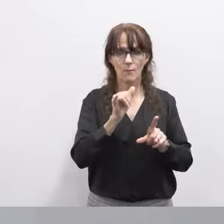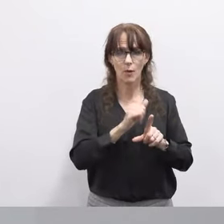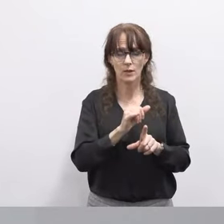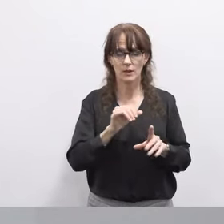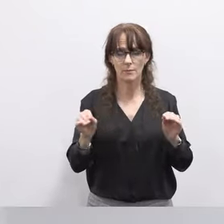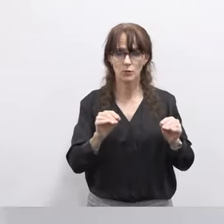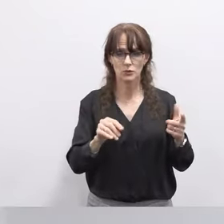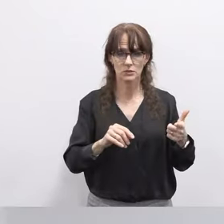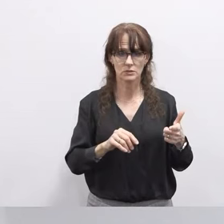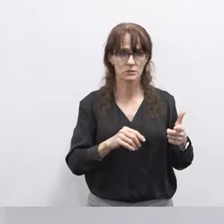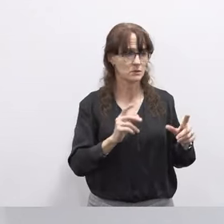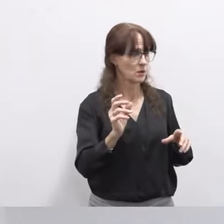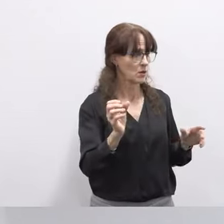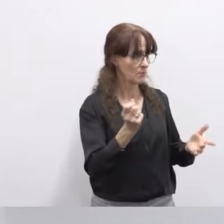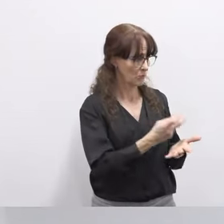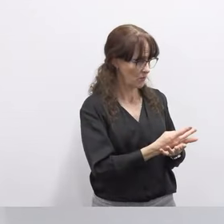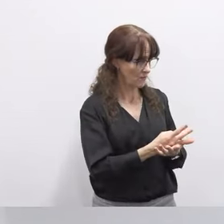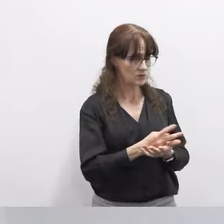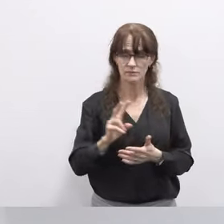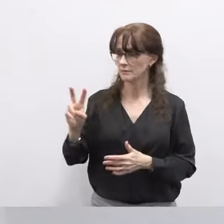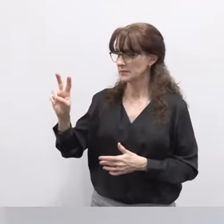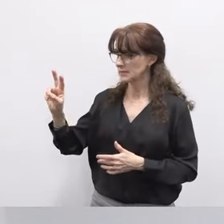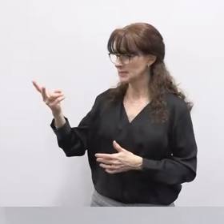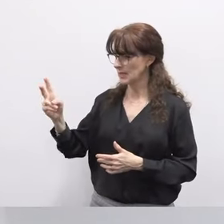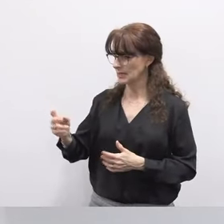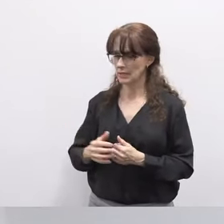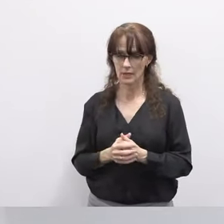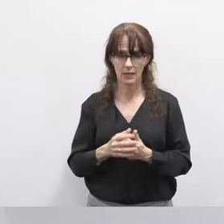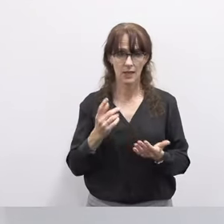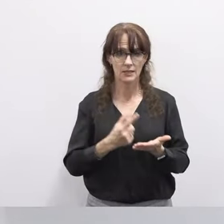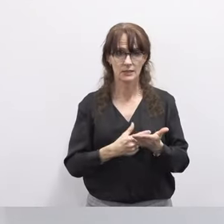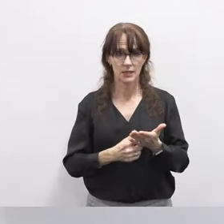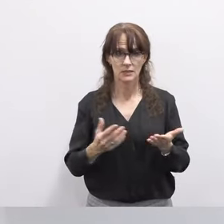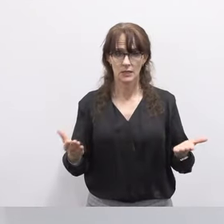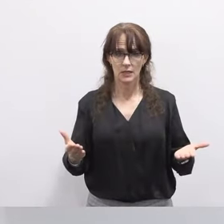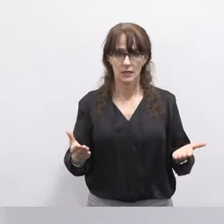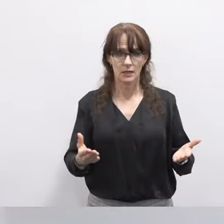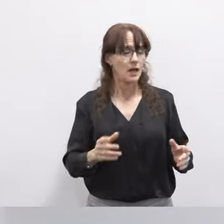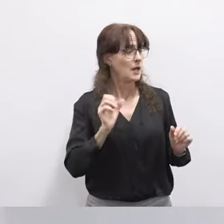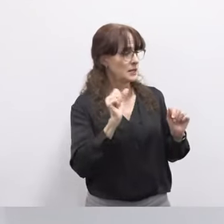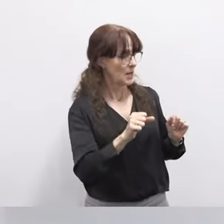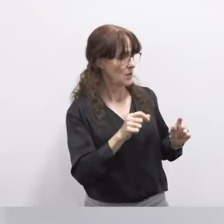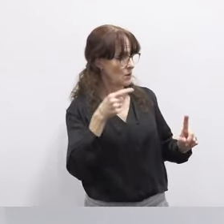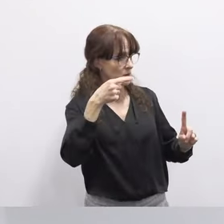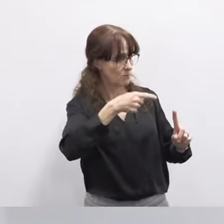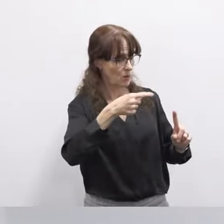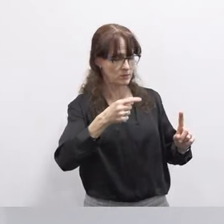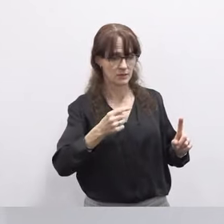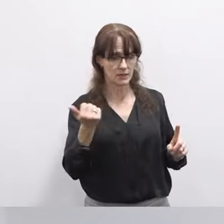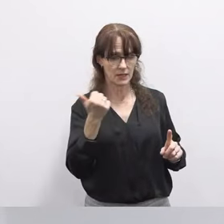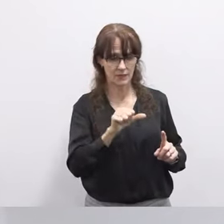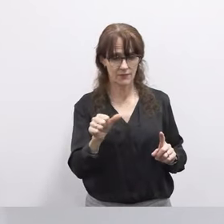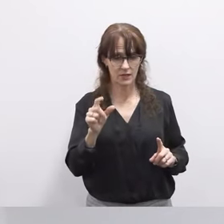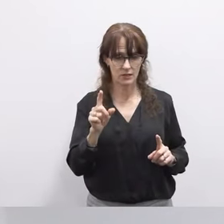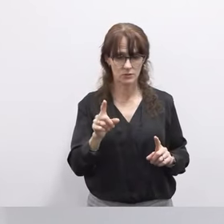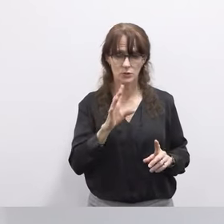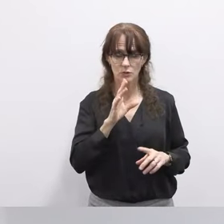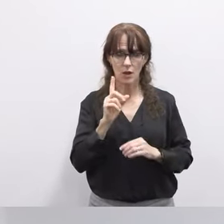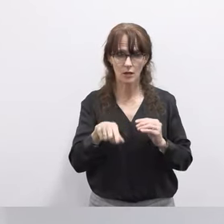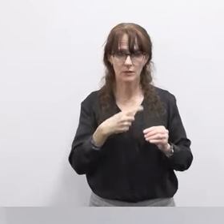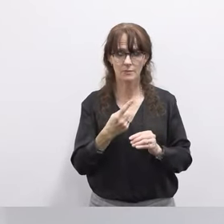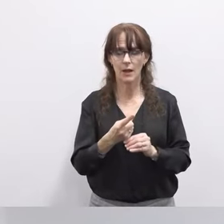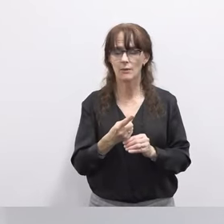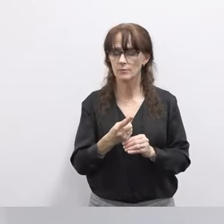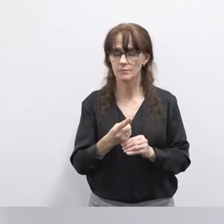policy. Move approval. Second. Any discussion? Yeah, I just wanted to point out that if anyone's, so you talked about, Mr.